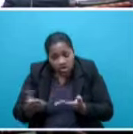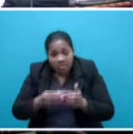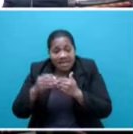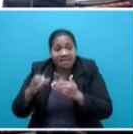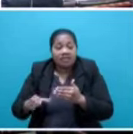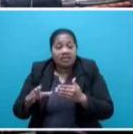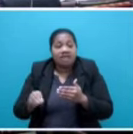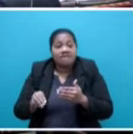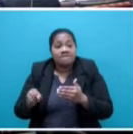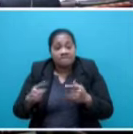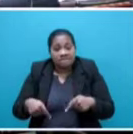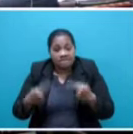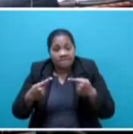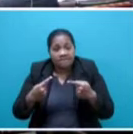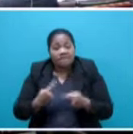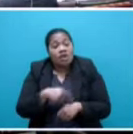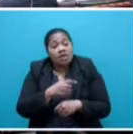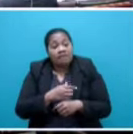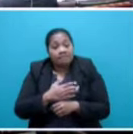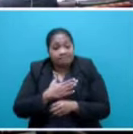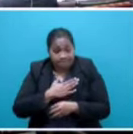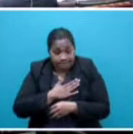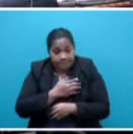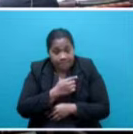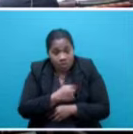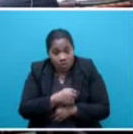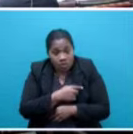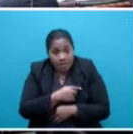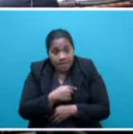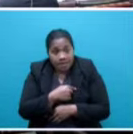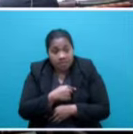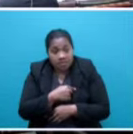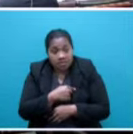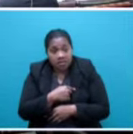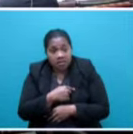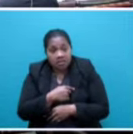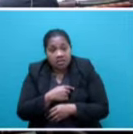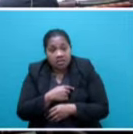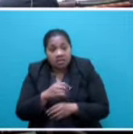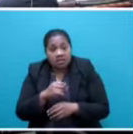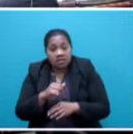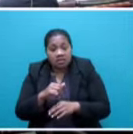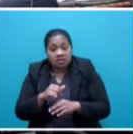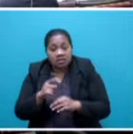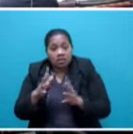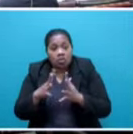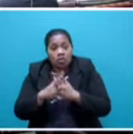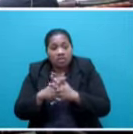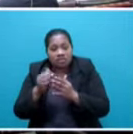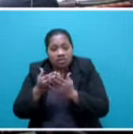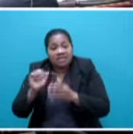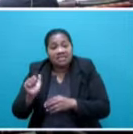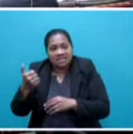clarification that the commitment, my commitment in Washington is on the 6th, and I'd be back the following week, so